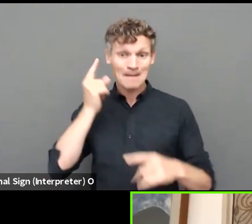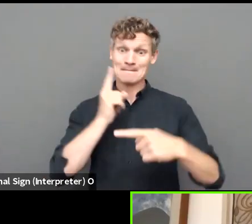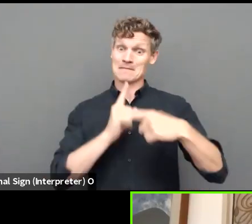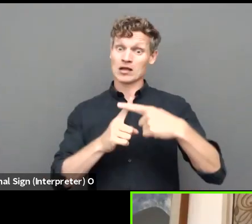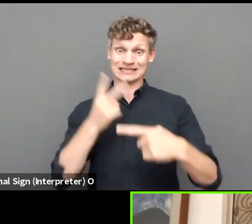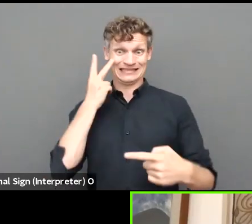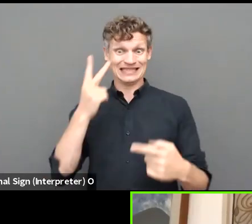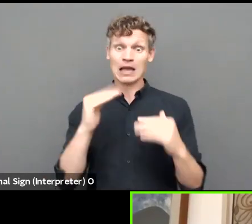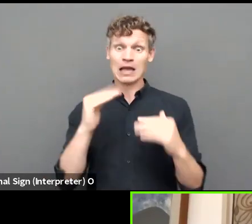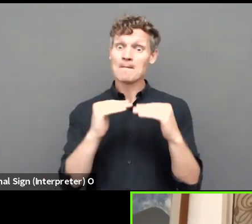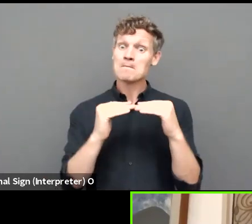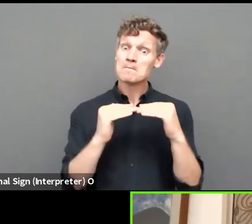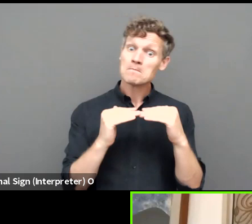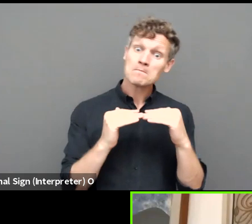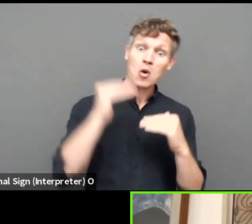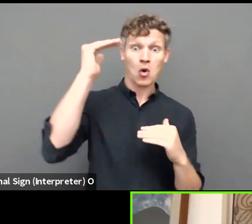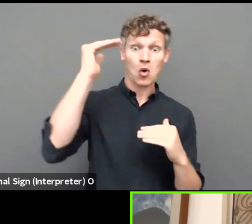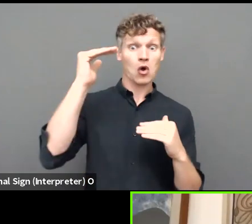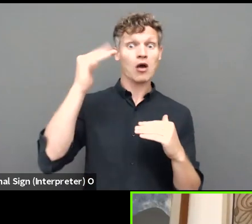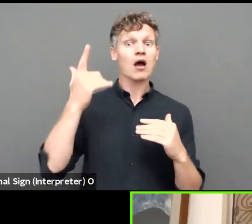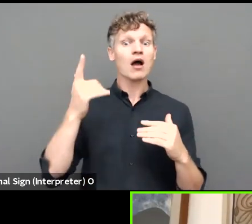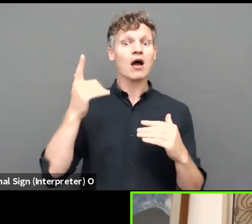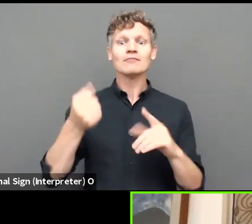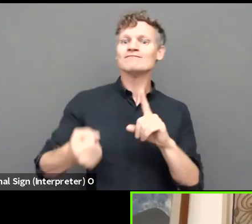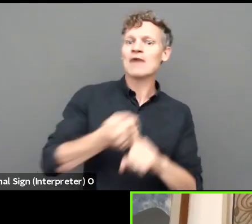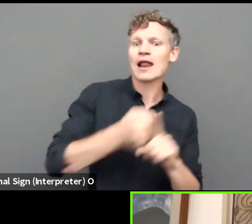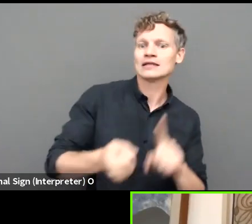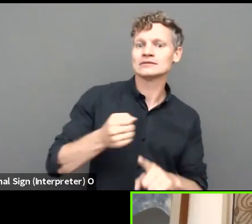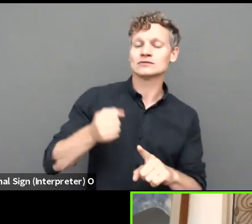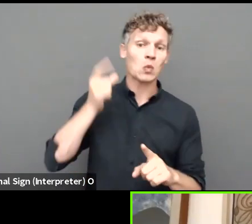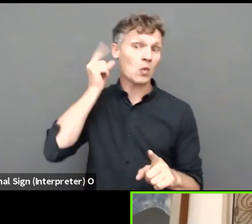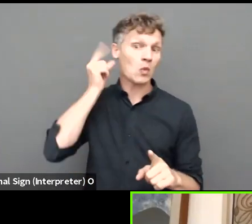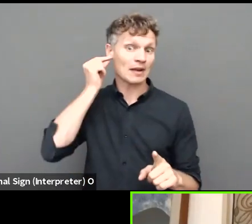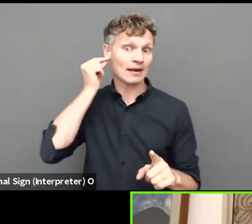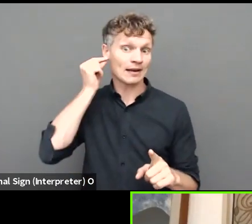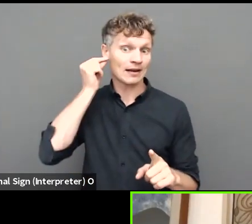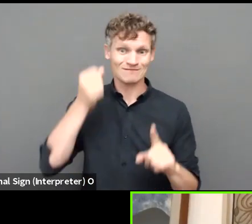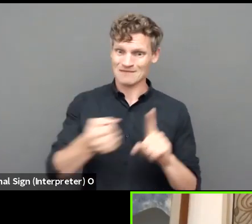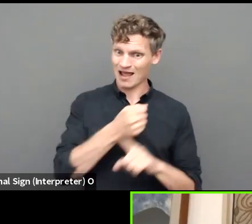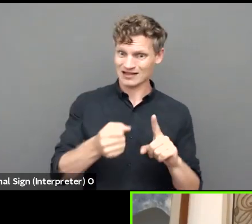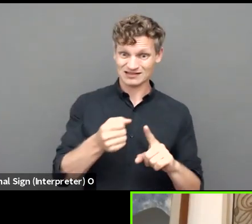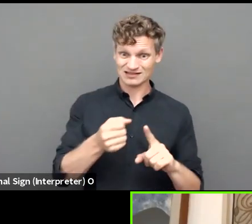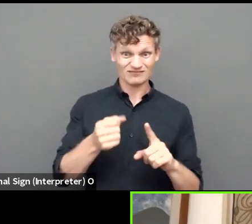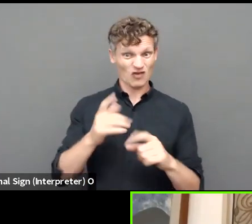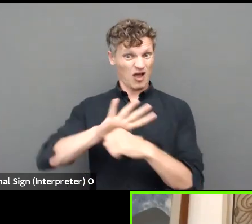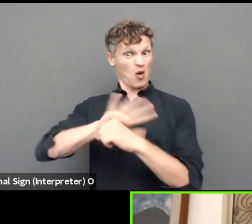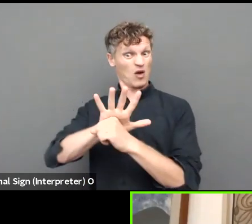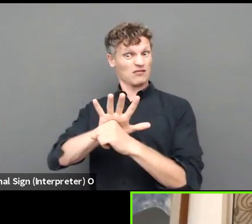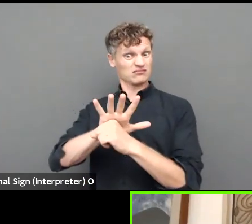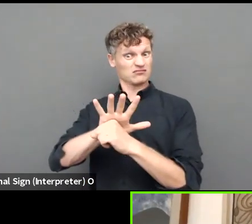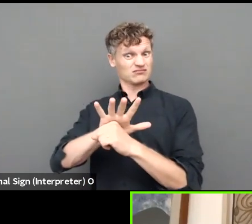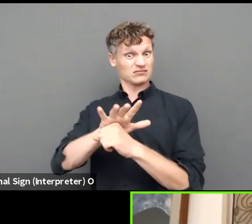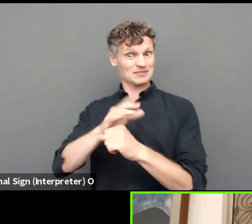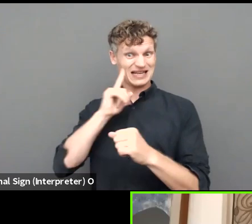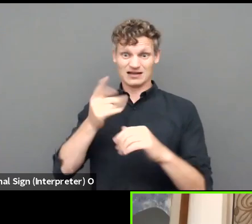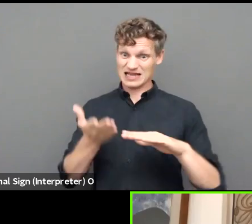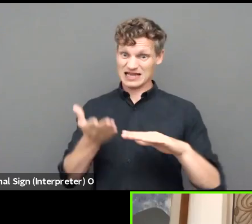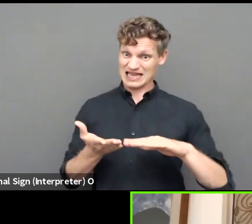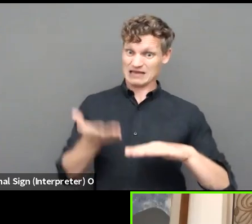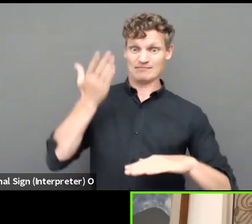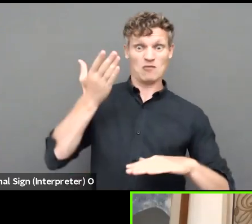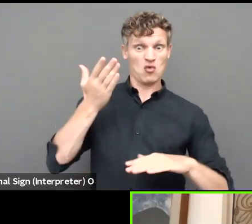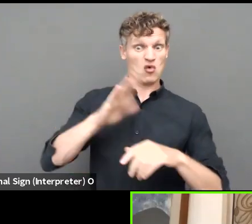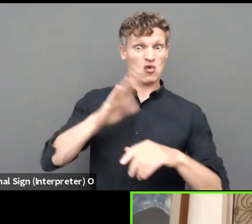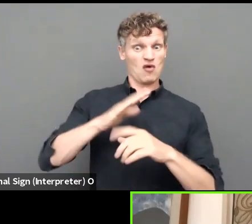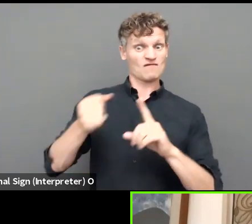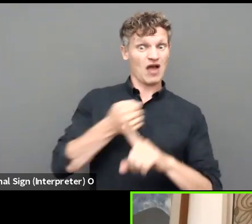violence against women during the pandemic. Now, when I say in OECD countries, please understand, you're talking